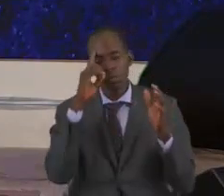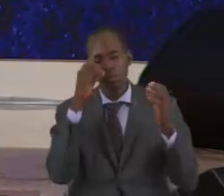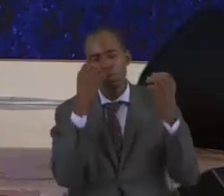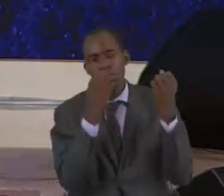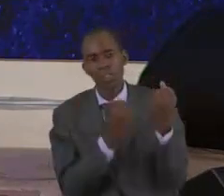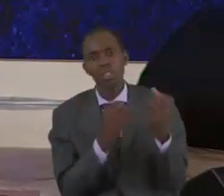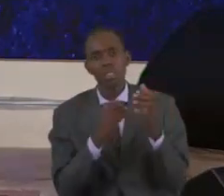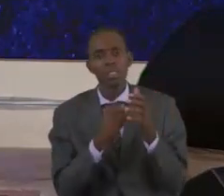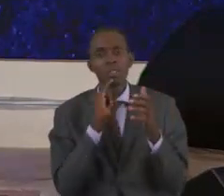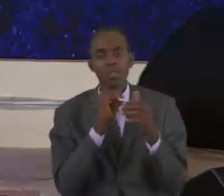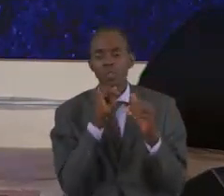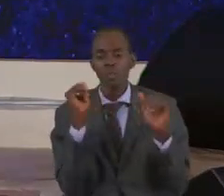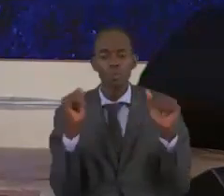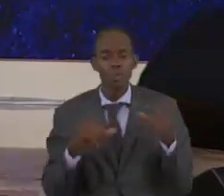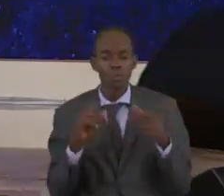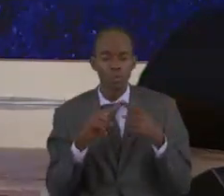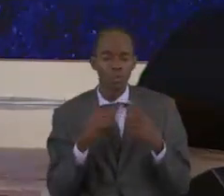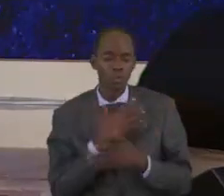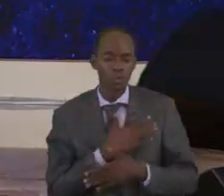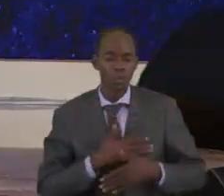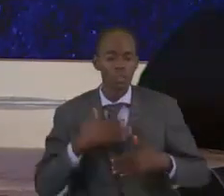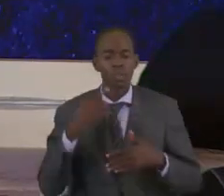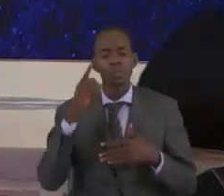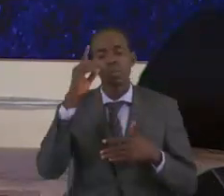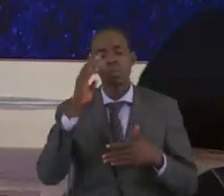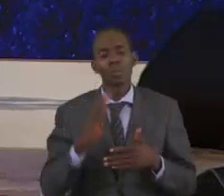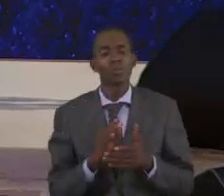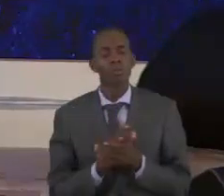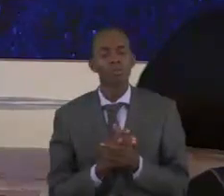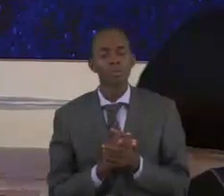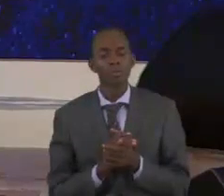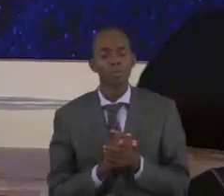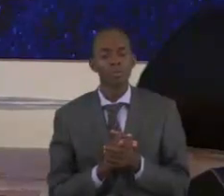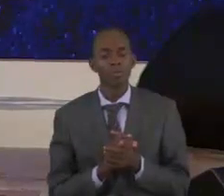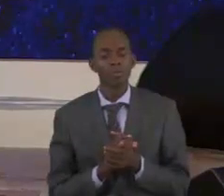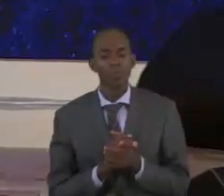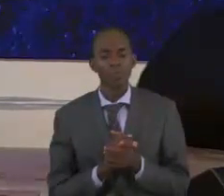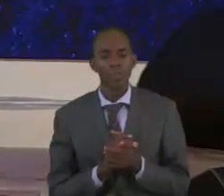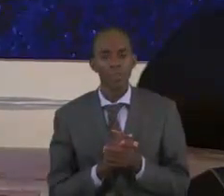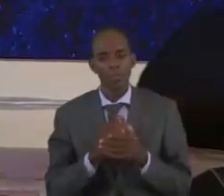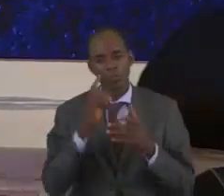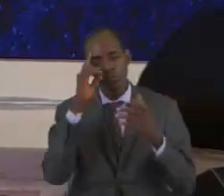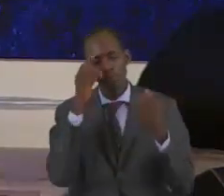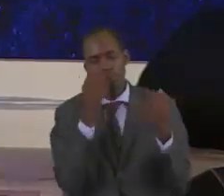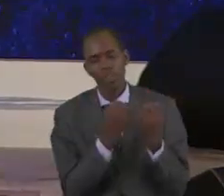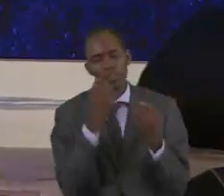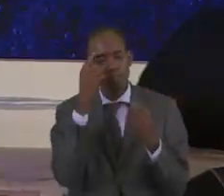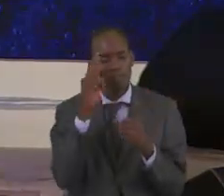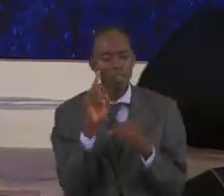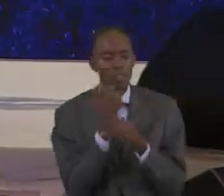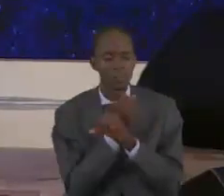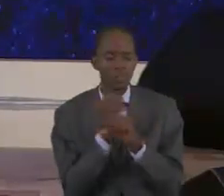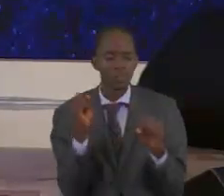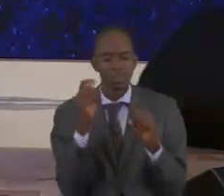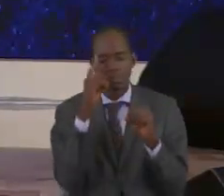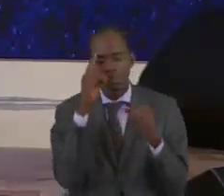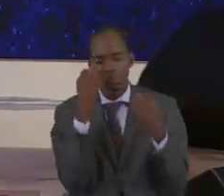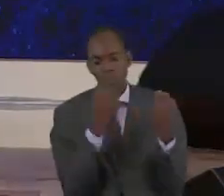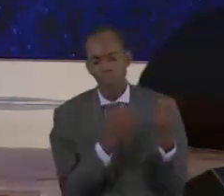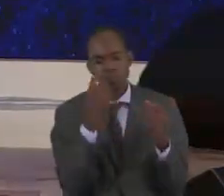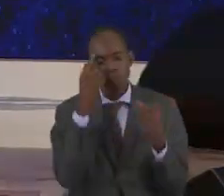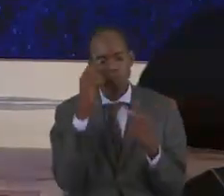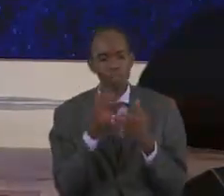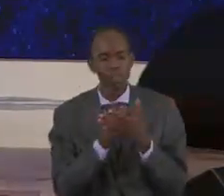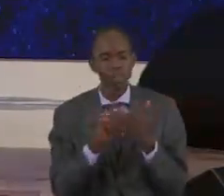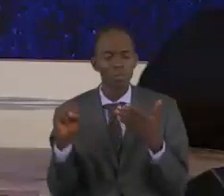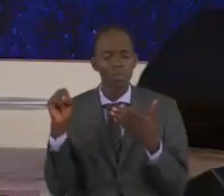Without faith, it's impossible to please God. Faith for salvation and faith for sanctification,